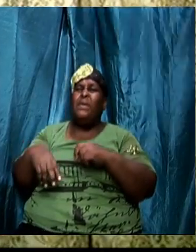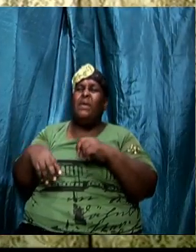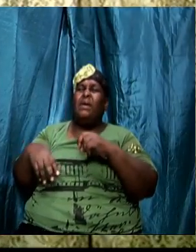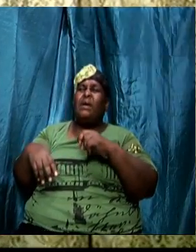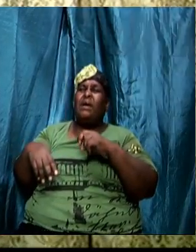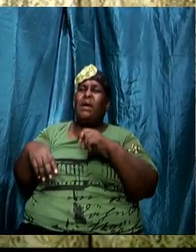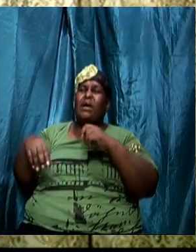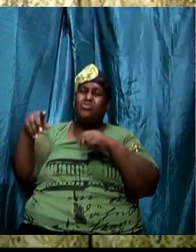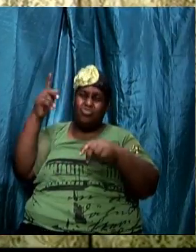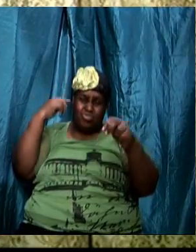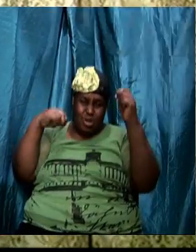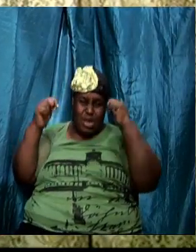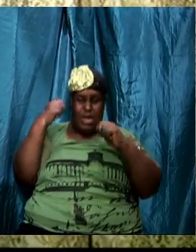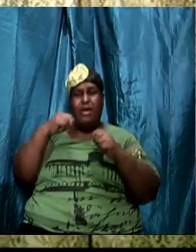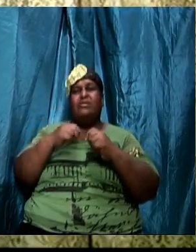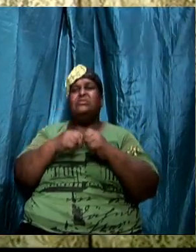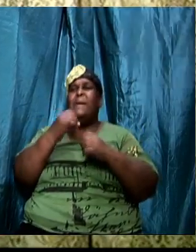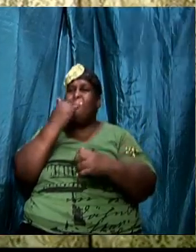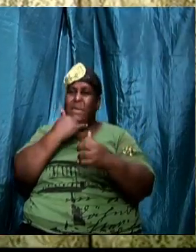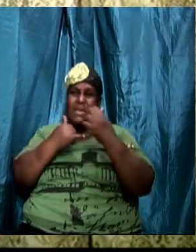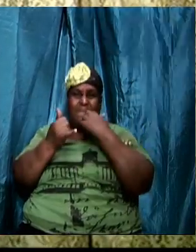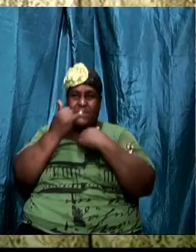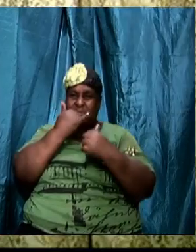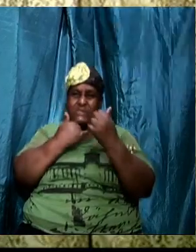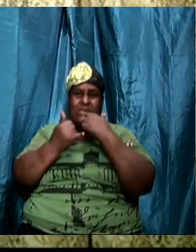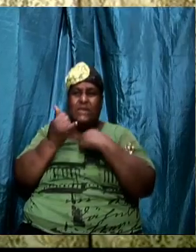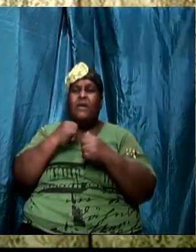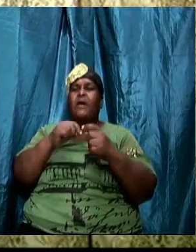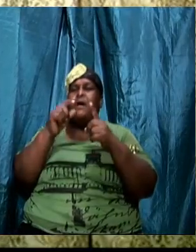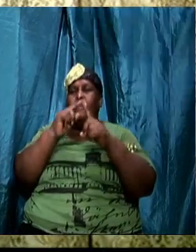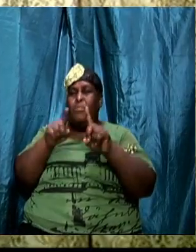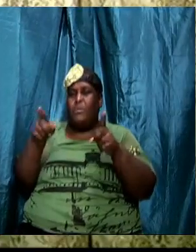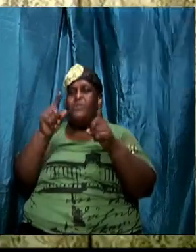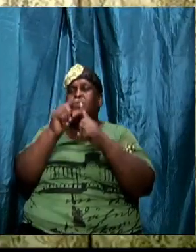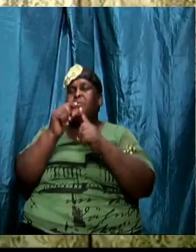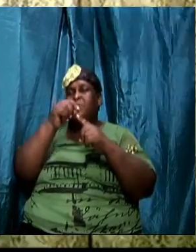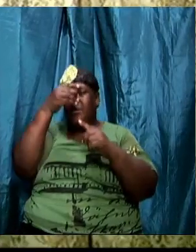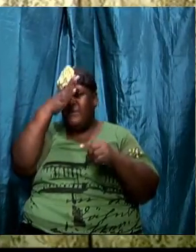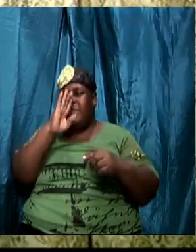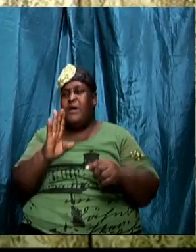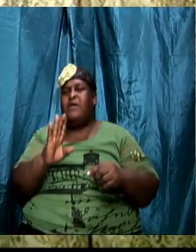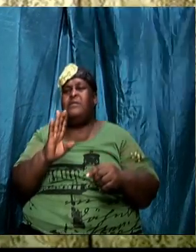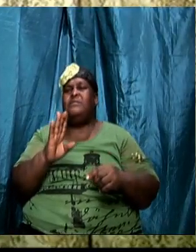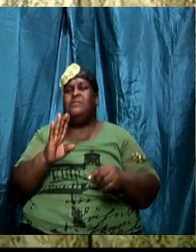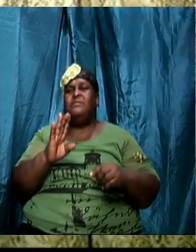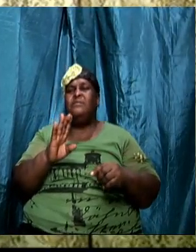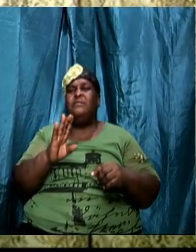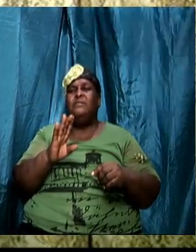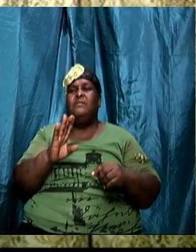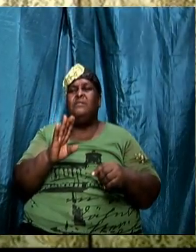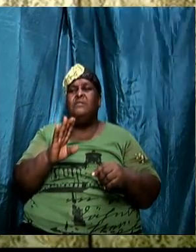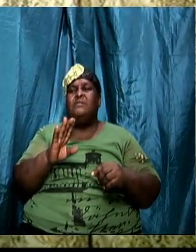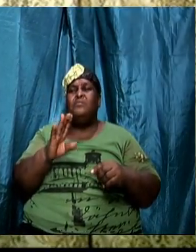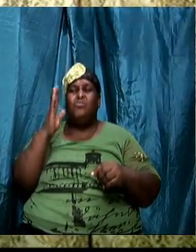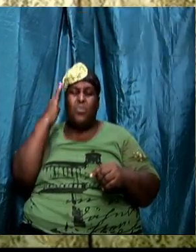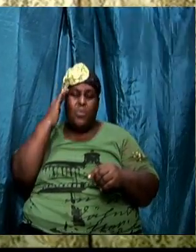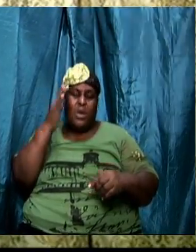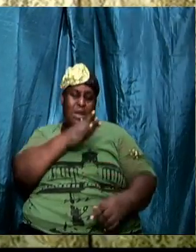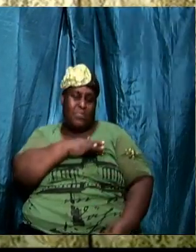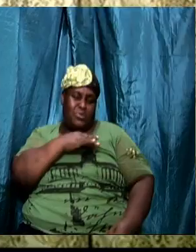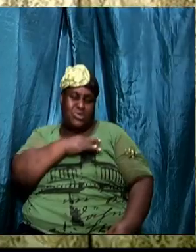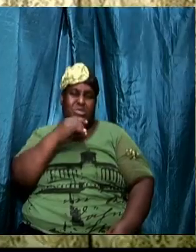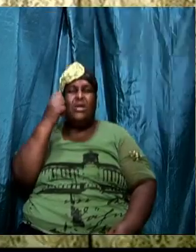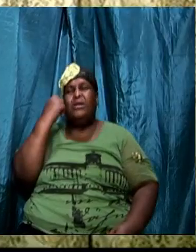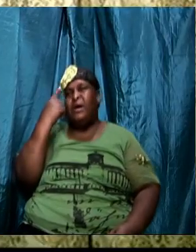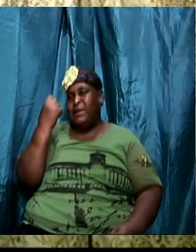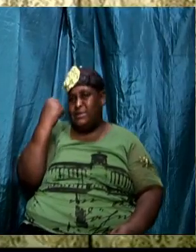which we stumble. But the word of God, and this is why it is important for us to know and appreciate and